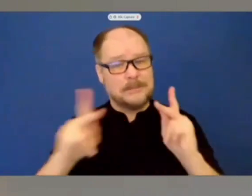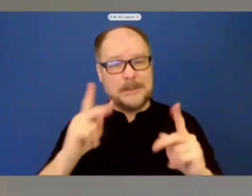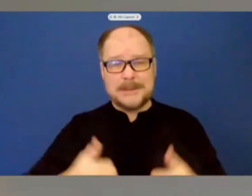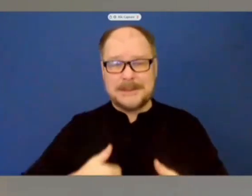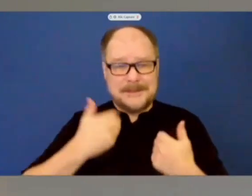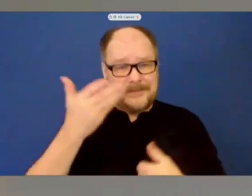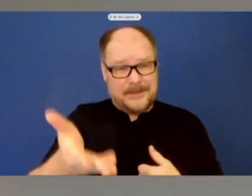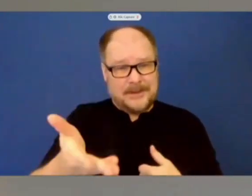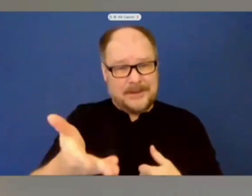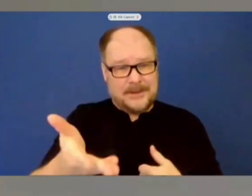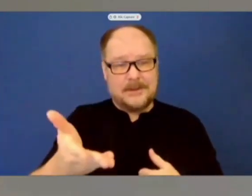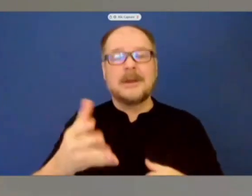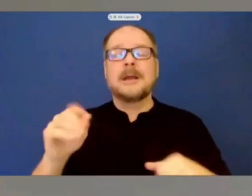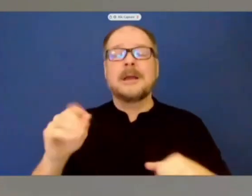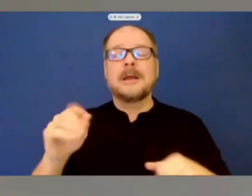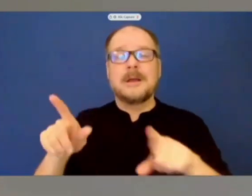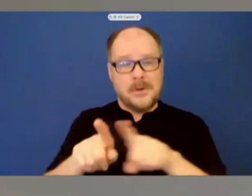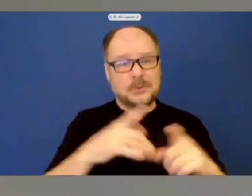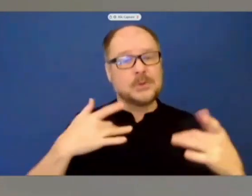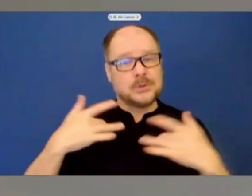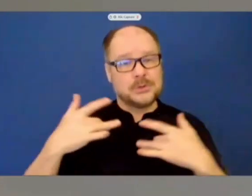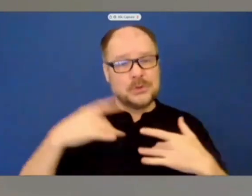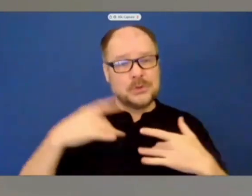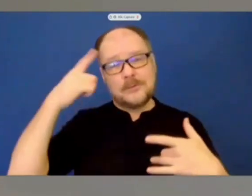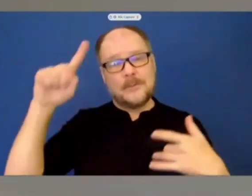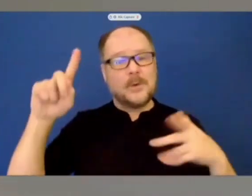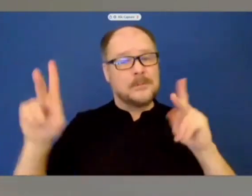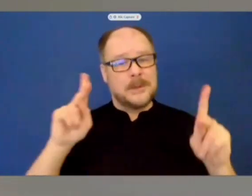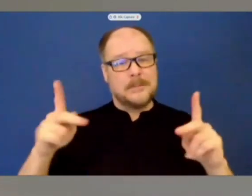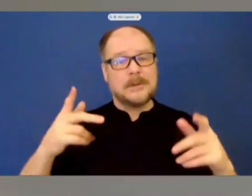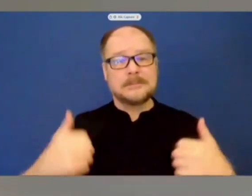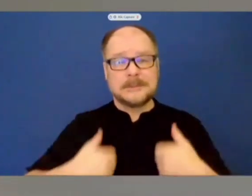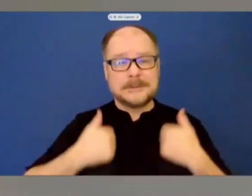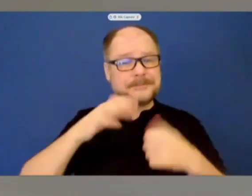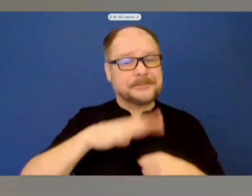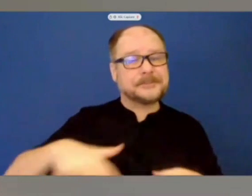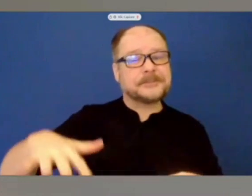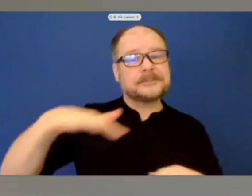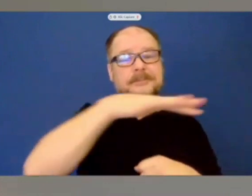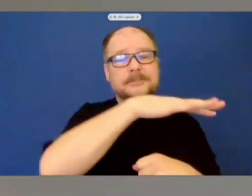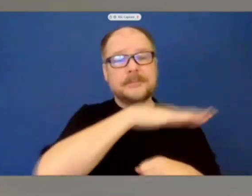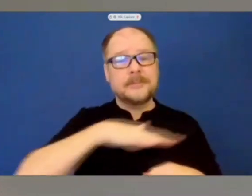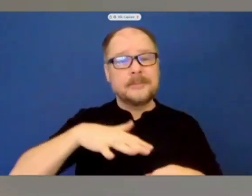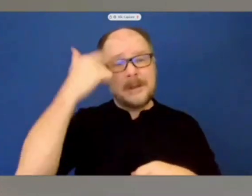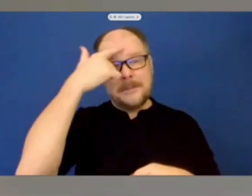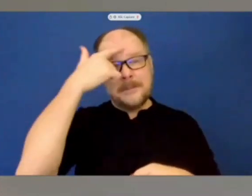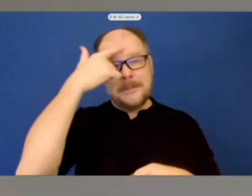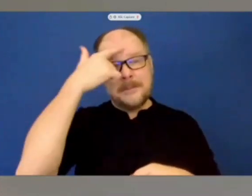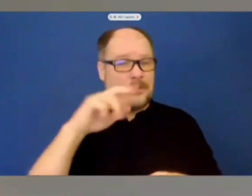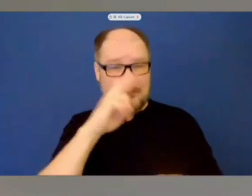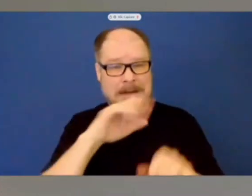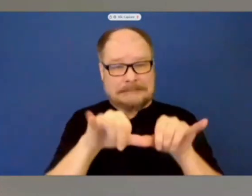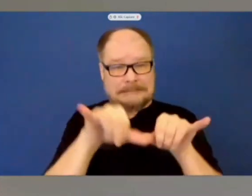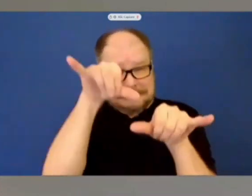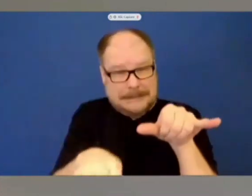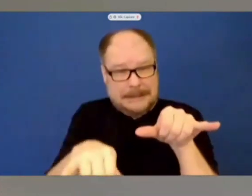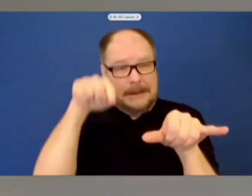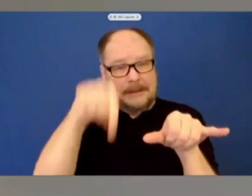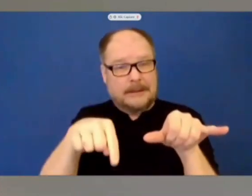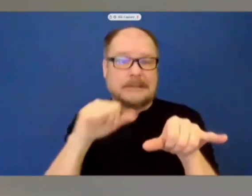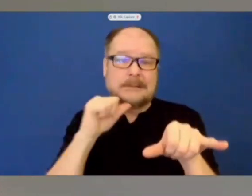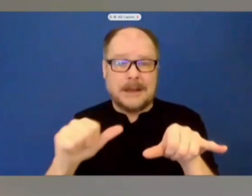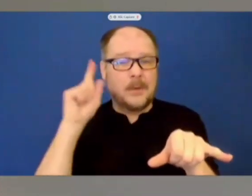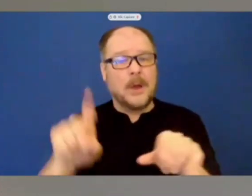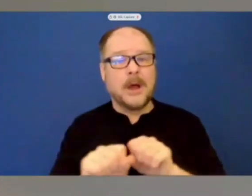it's also a concern for the bigger community because these rats are not necessarily going to stay on this property and will